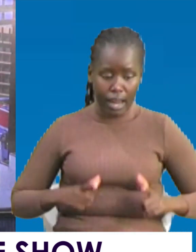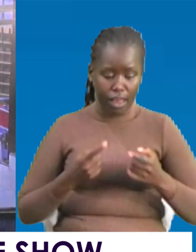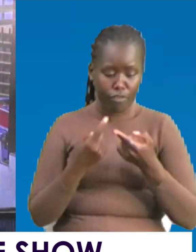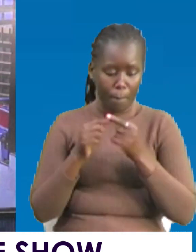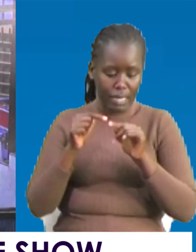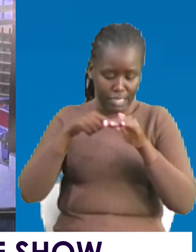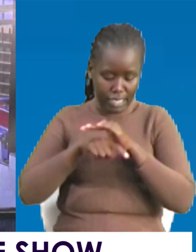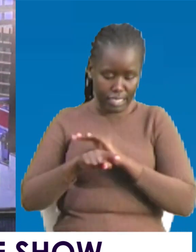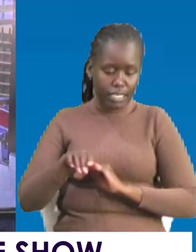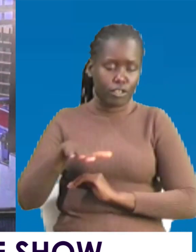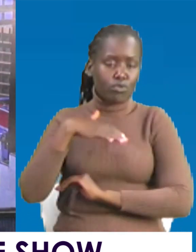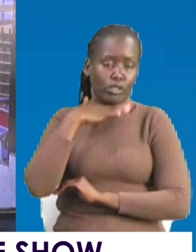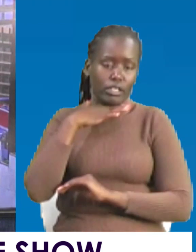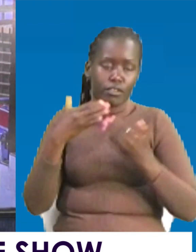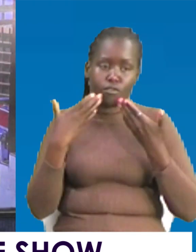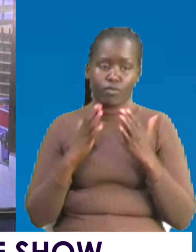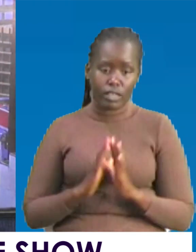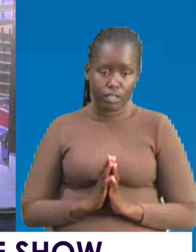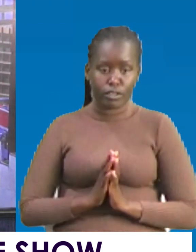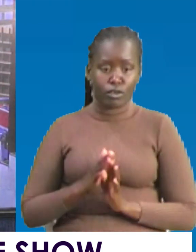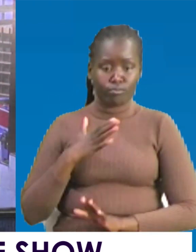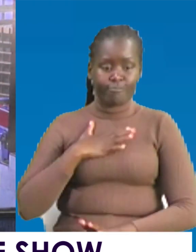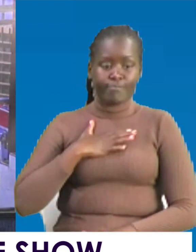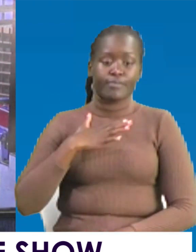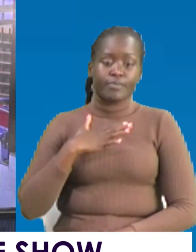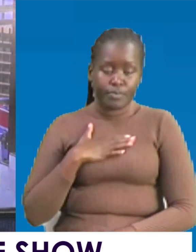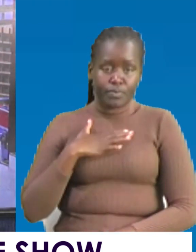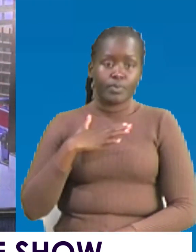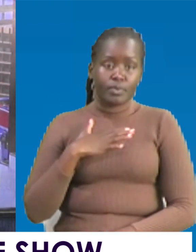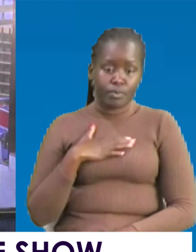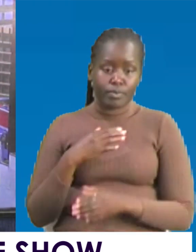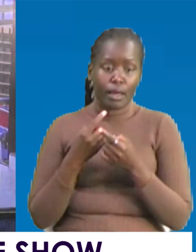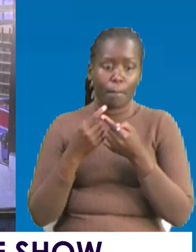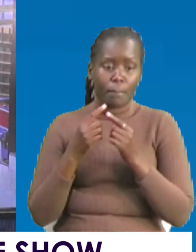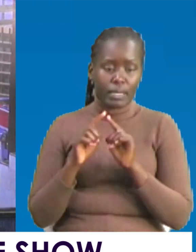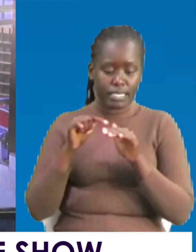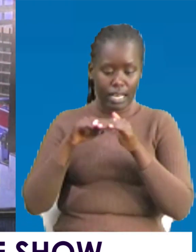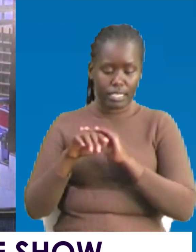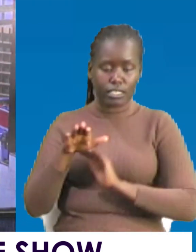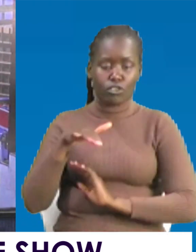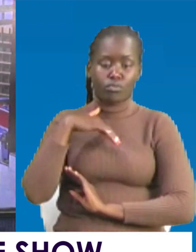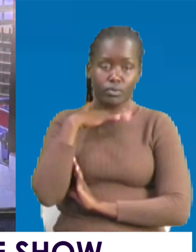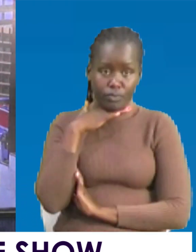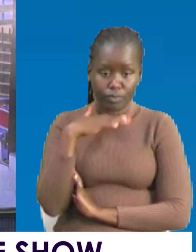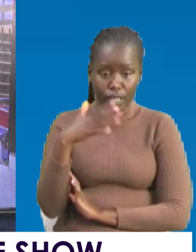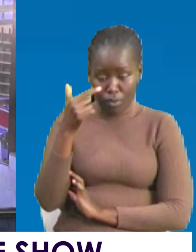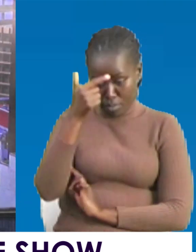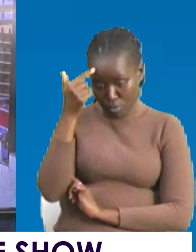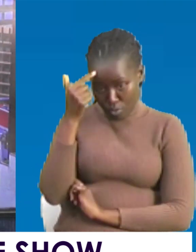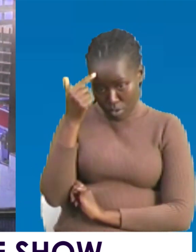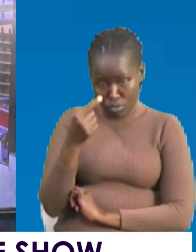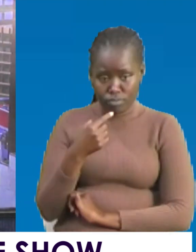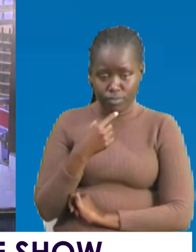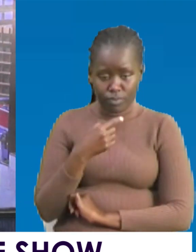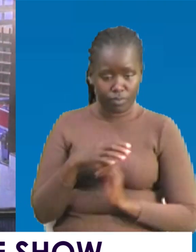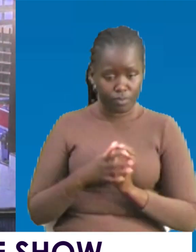the inside. You're breathing in and out, yet you're dead because you had already been